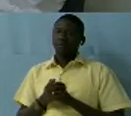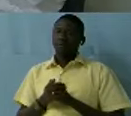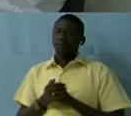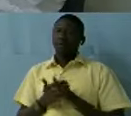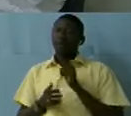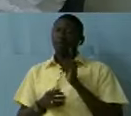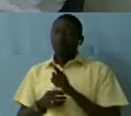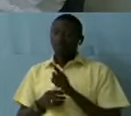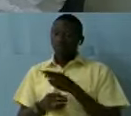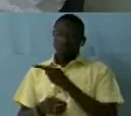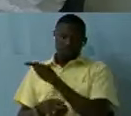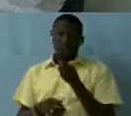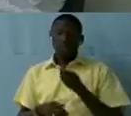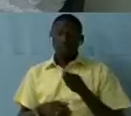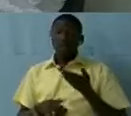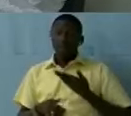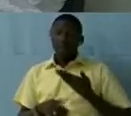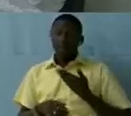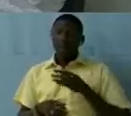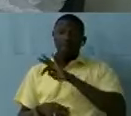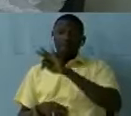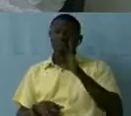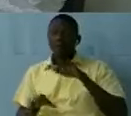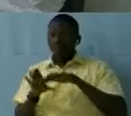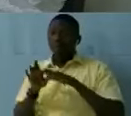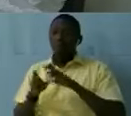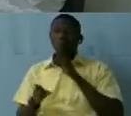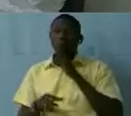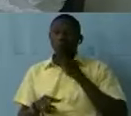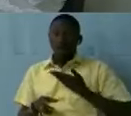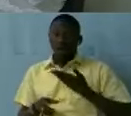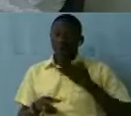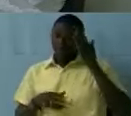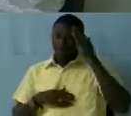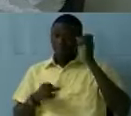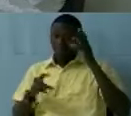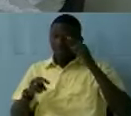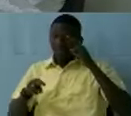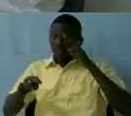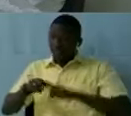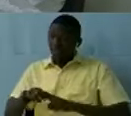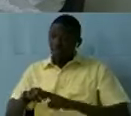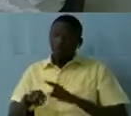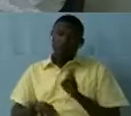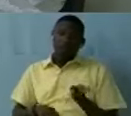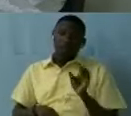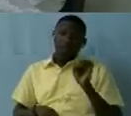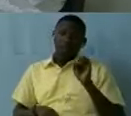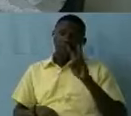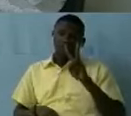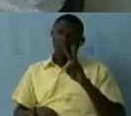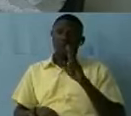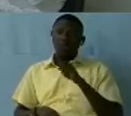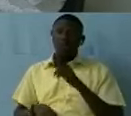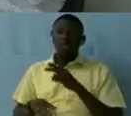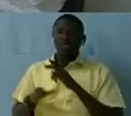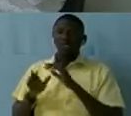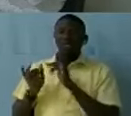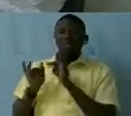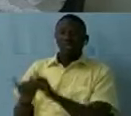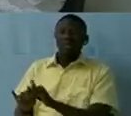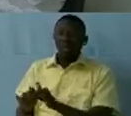But they themselves had some of their relatives who had HIV, but they lived with them until they died, but they never revealed